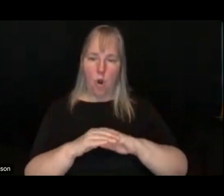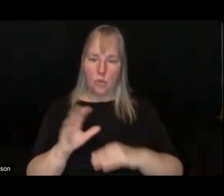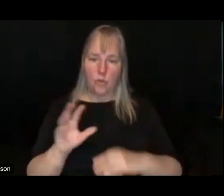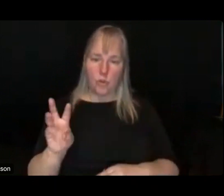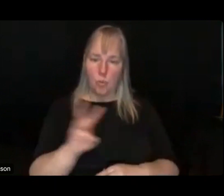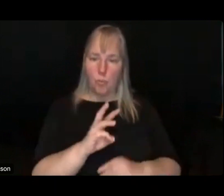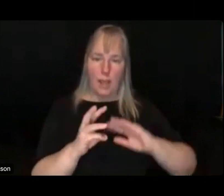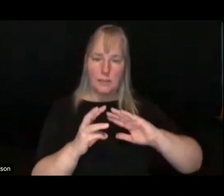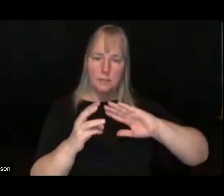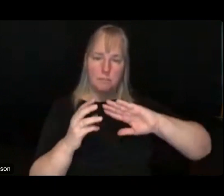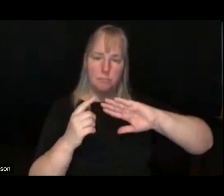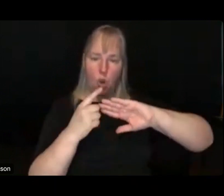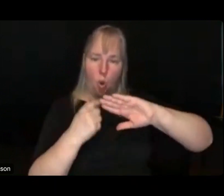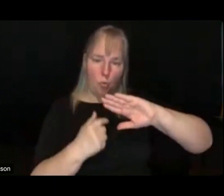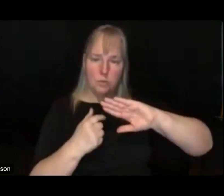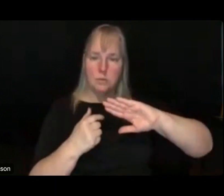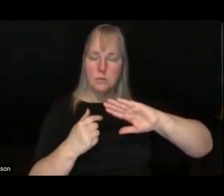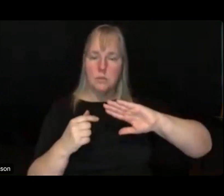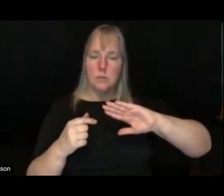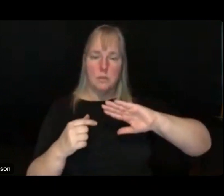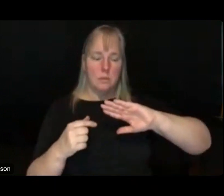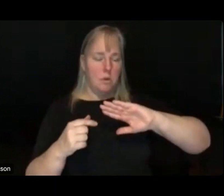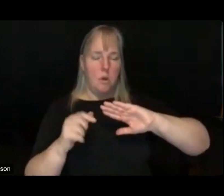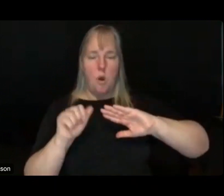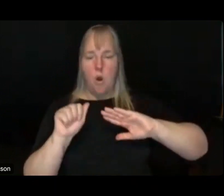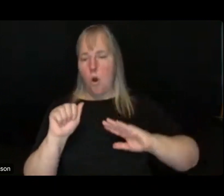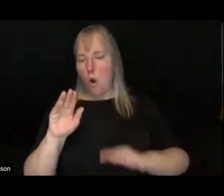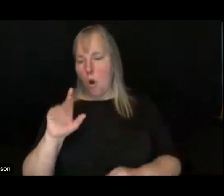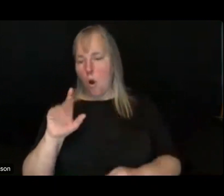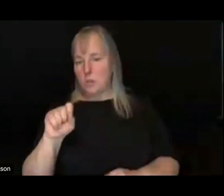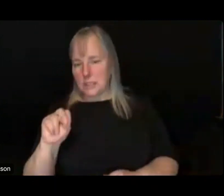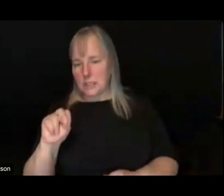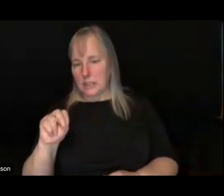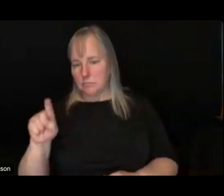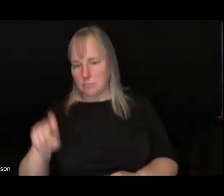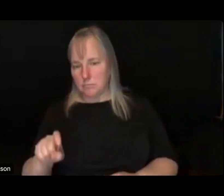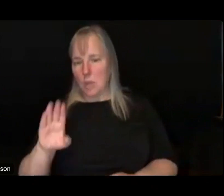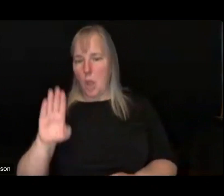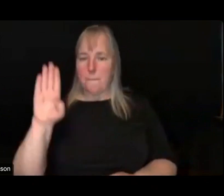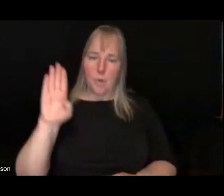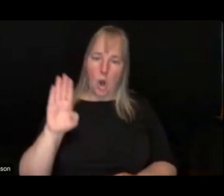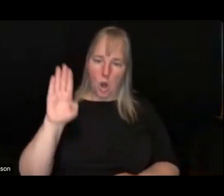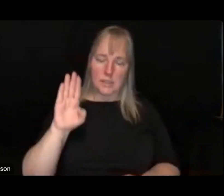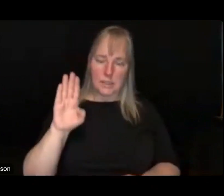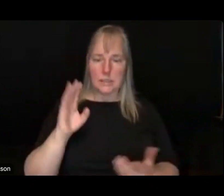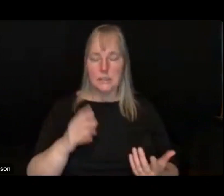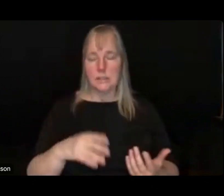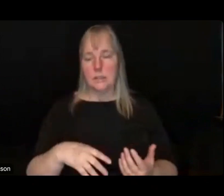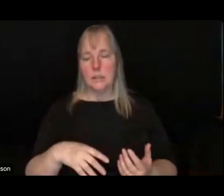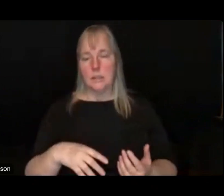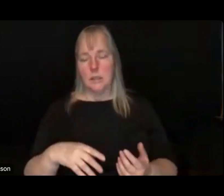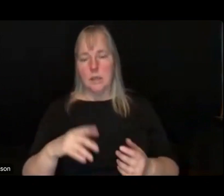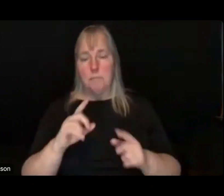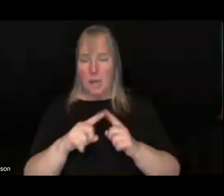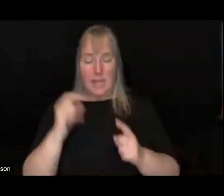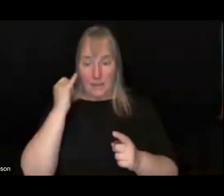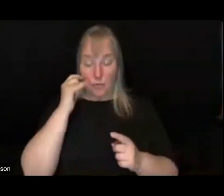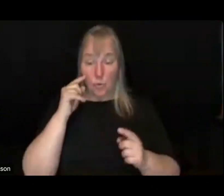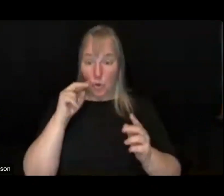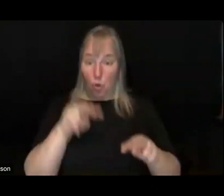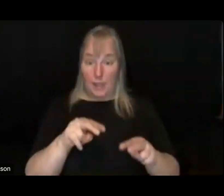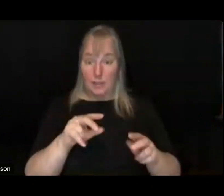Boston, somewhat in the South. But we just, considering when you look at the wealth of companies we have, the wealth